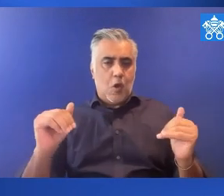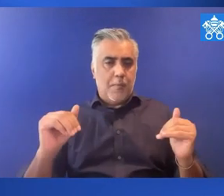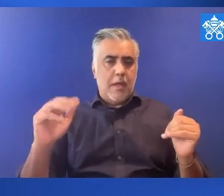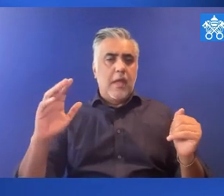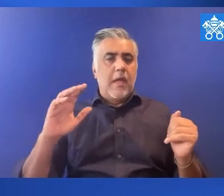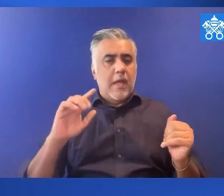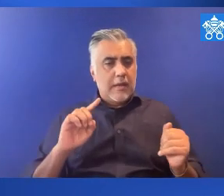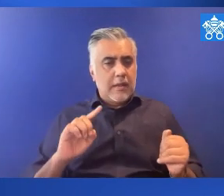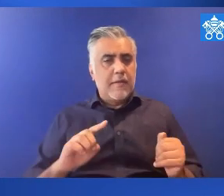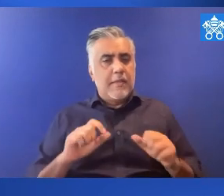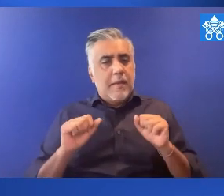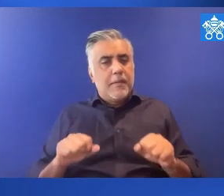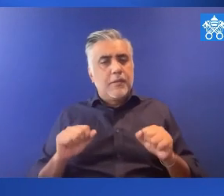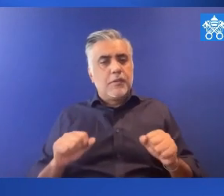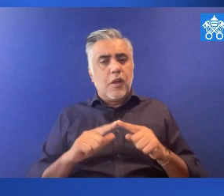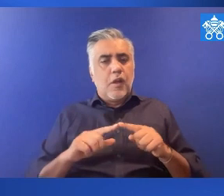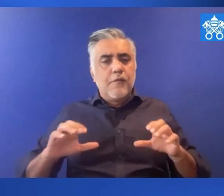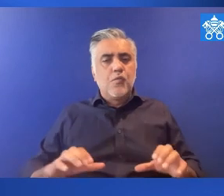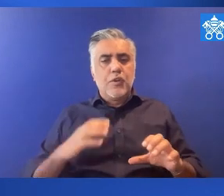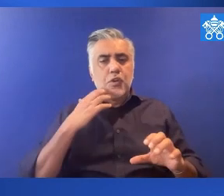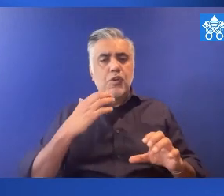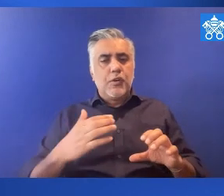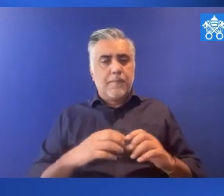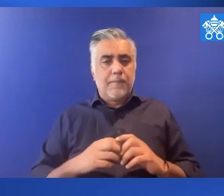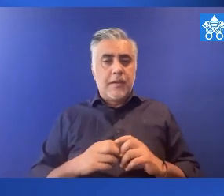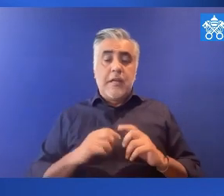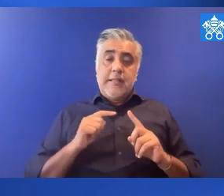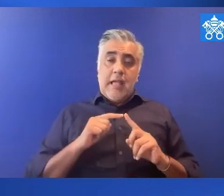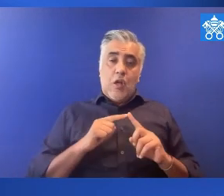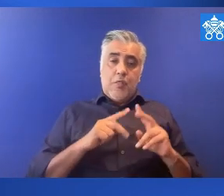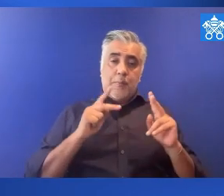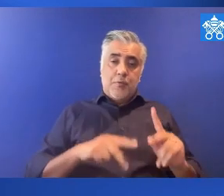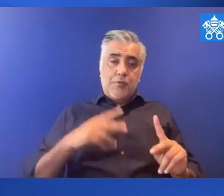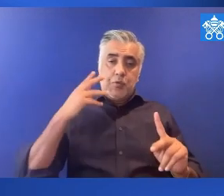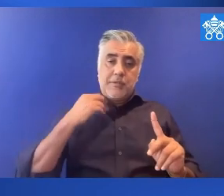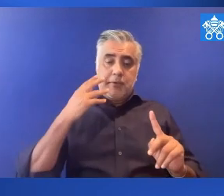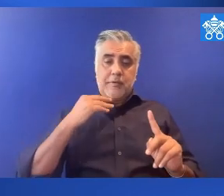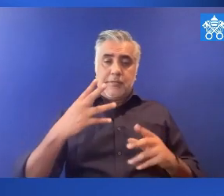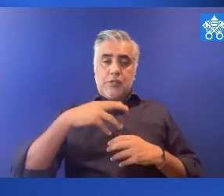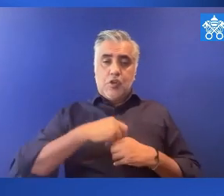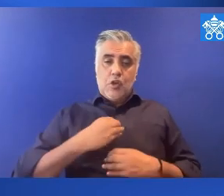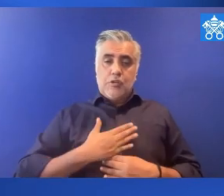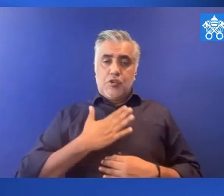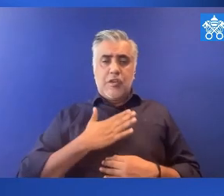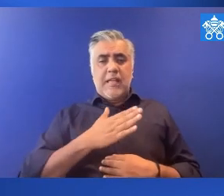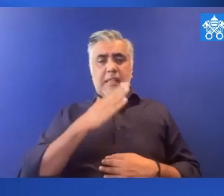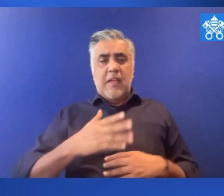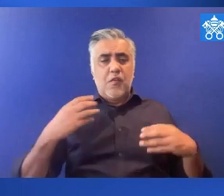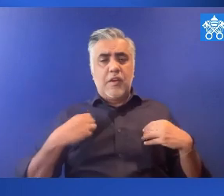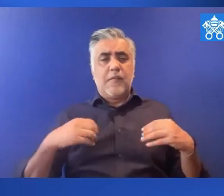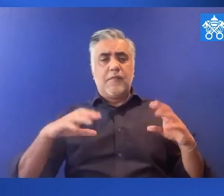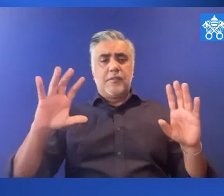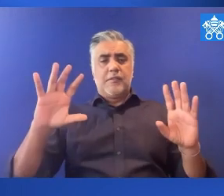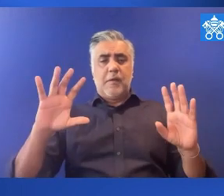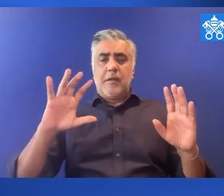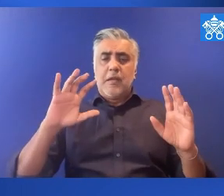It strengthens faith and hope, and even the ability of doing good. The person who